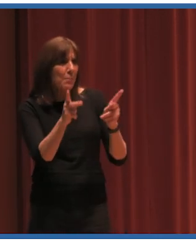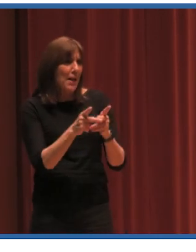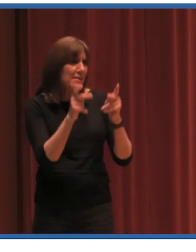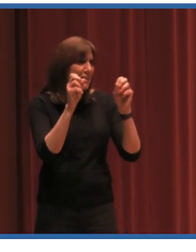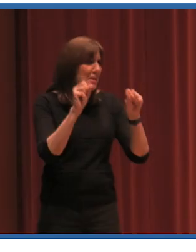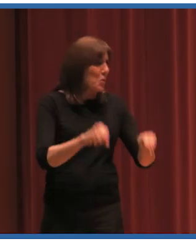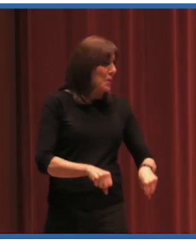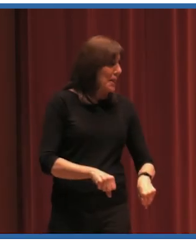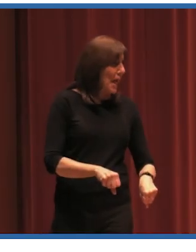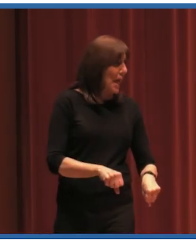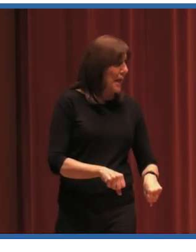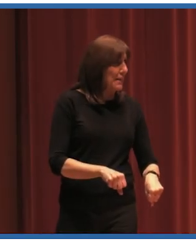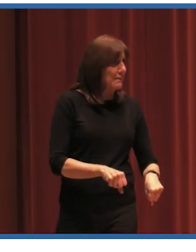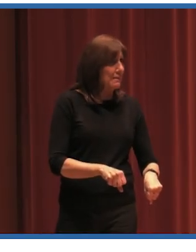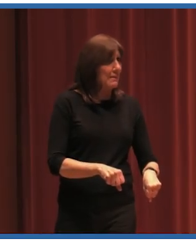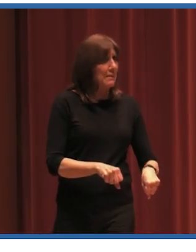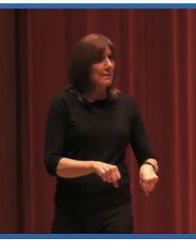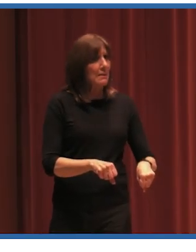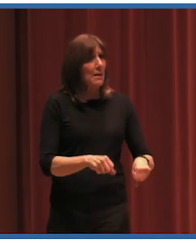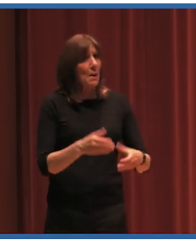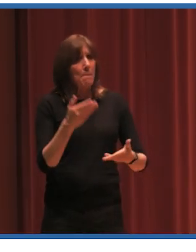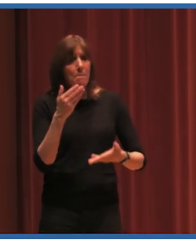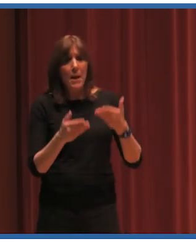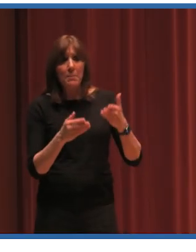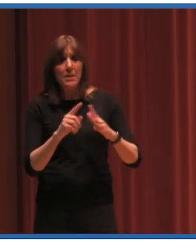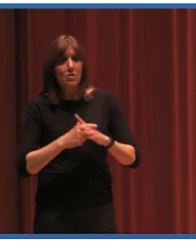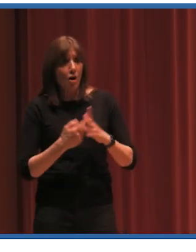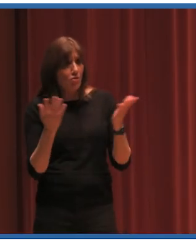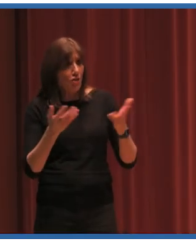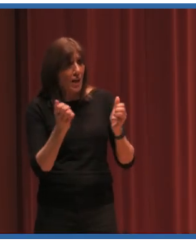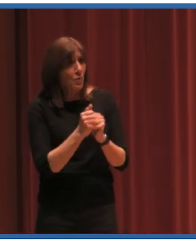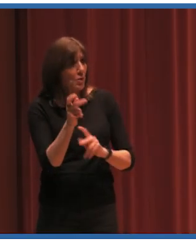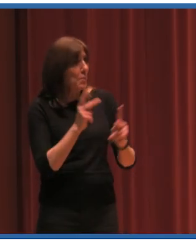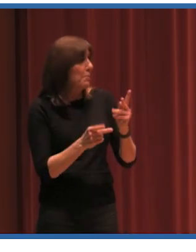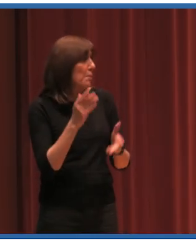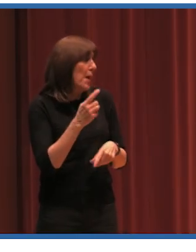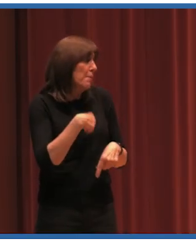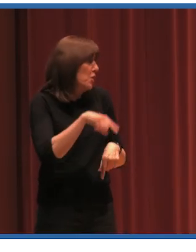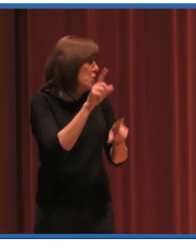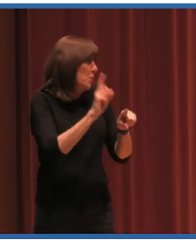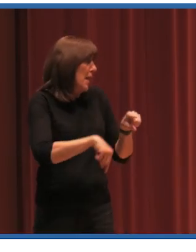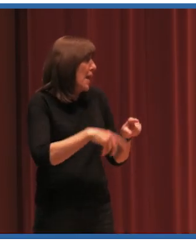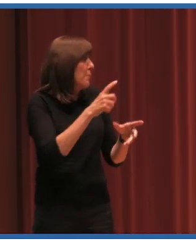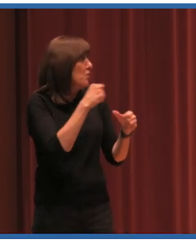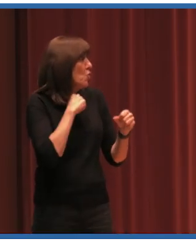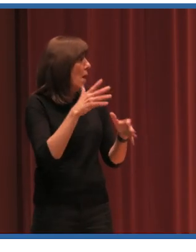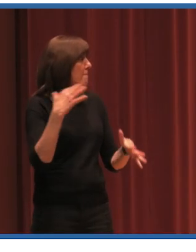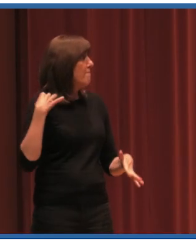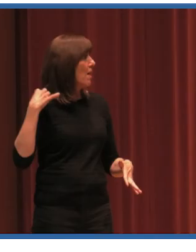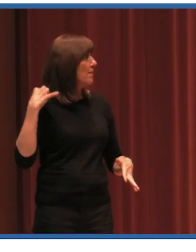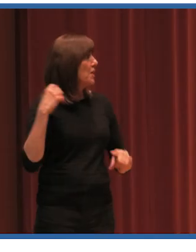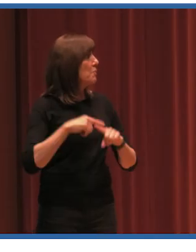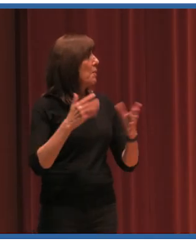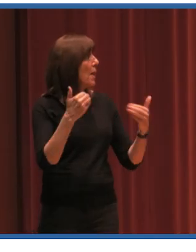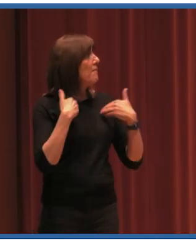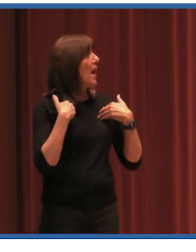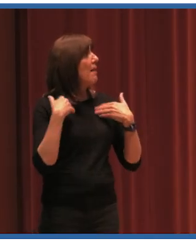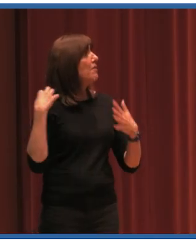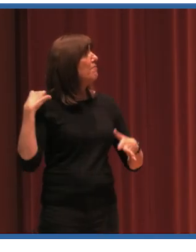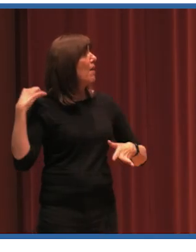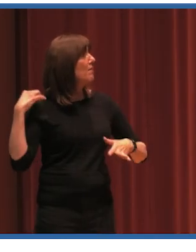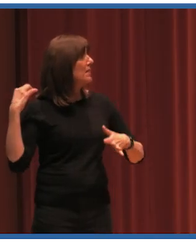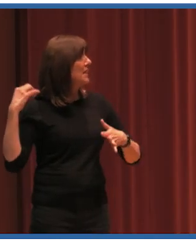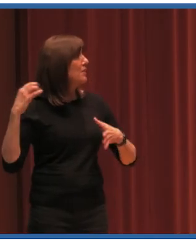and maybe even having a pool of volunteers. Maybe you can't do it because you don't have volunteers, but maybe if there was a pool